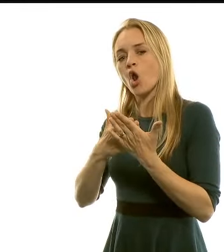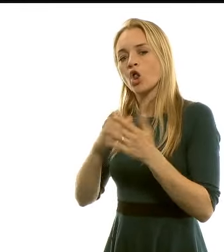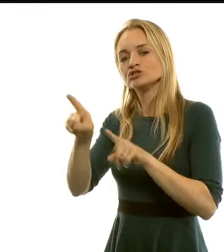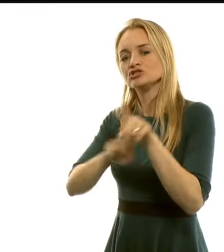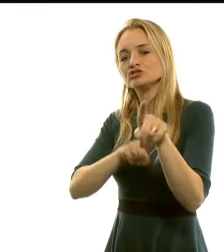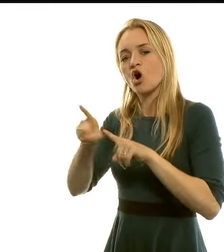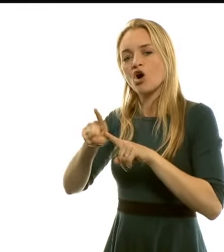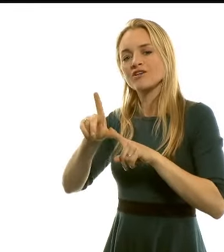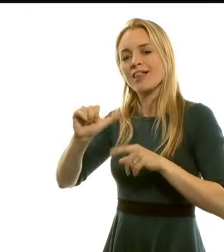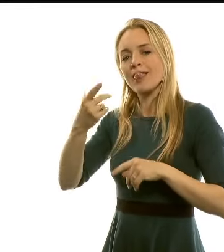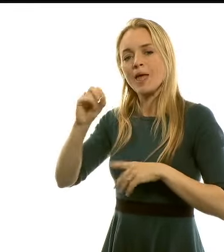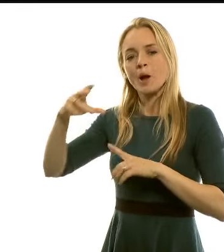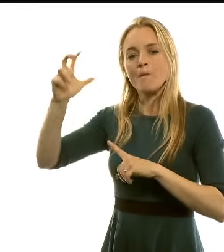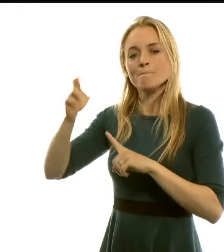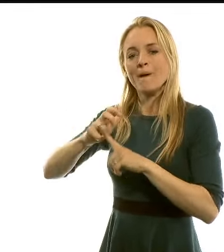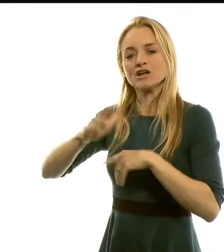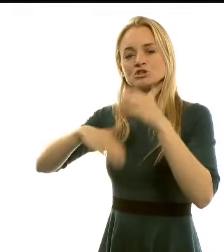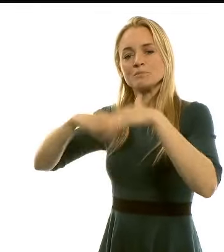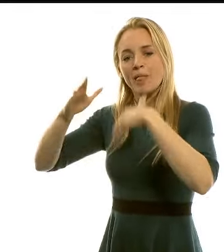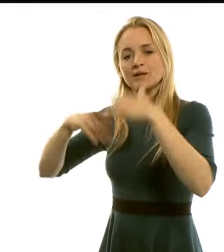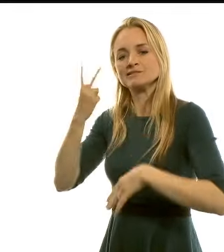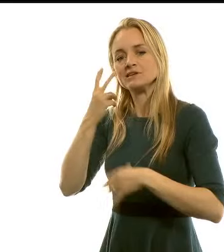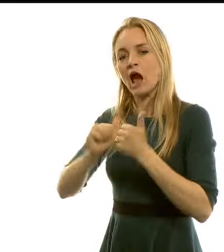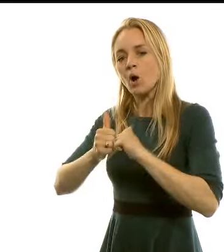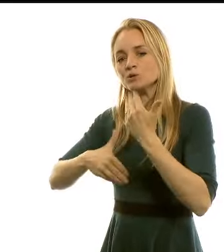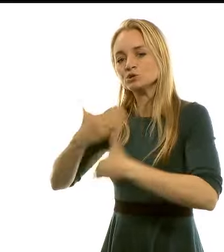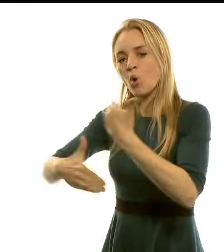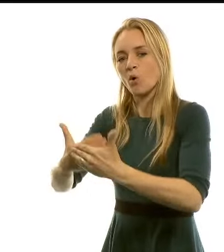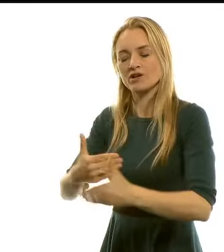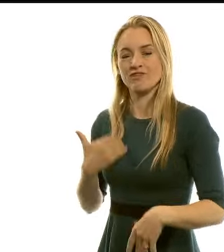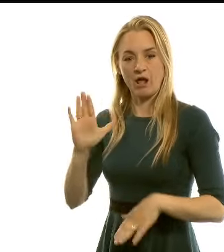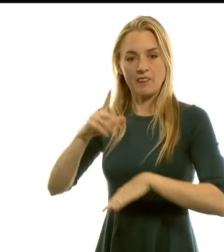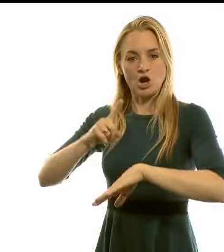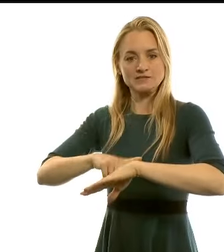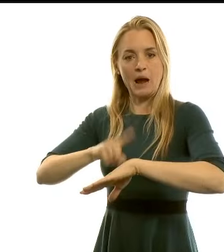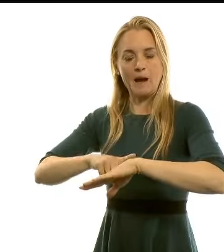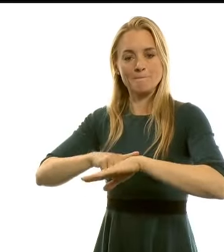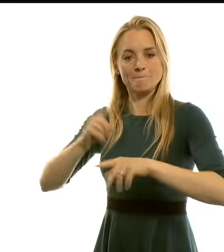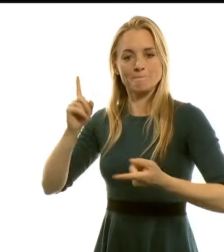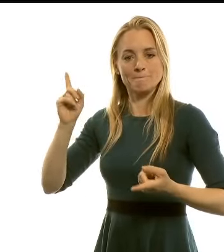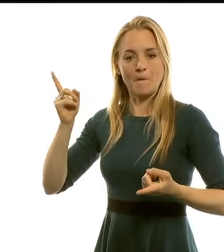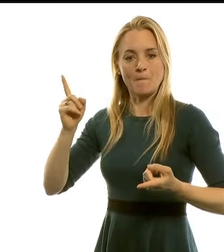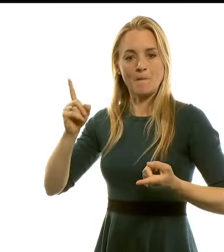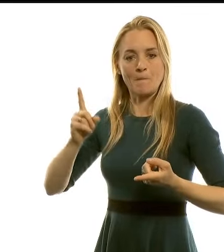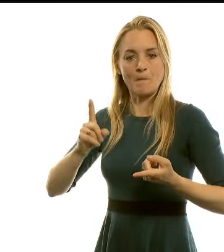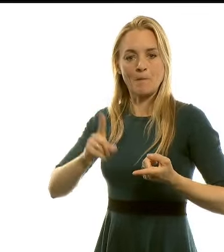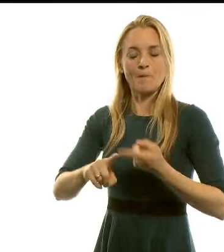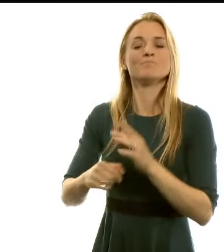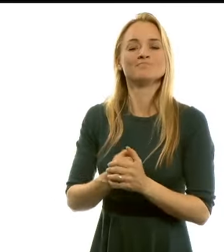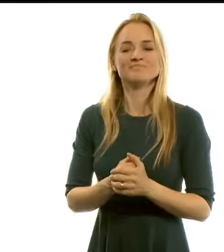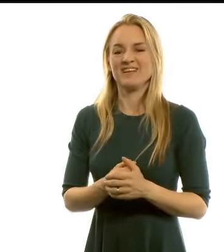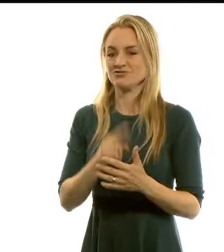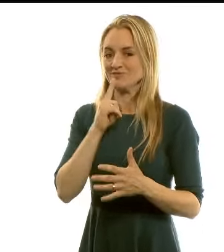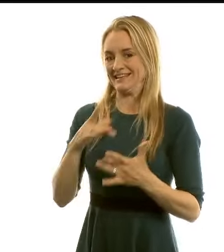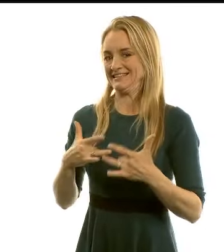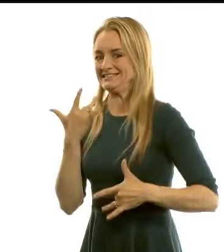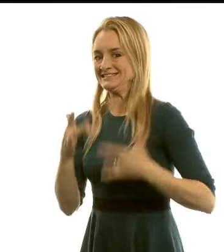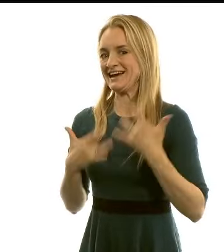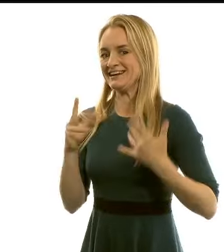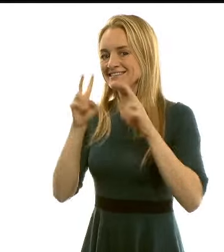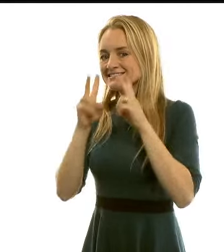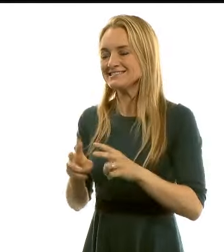think the chances of things getting any more exciting are impossible without altering the basic laws of physics, Vic. Yeah, I would consider that something of an